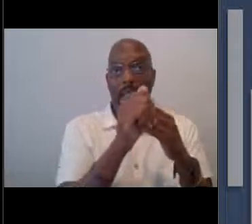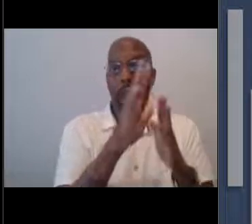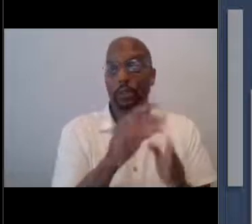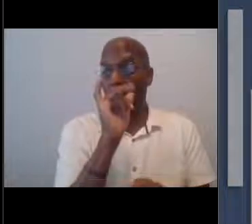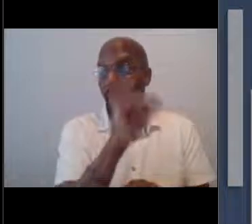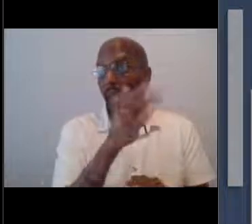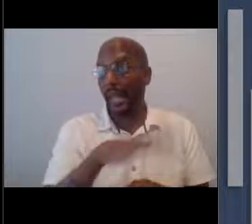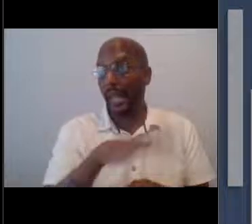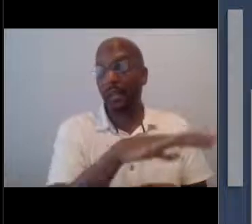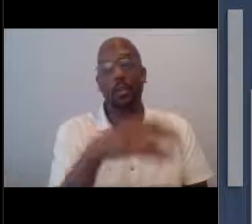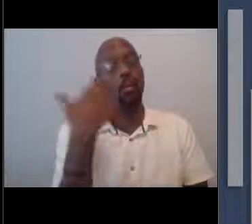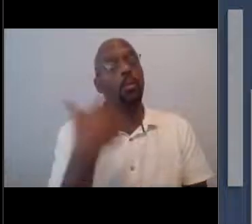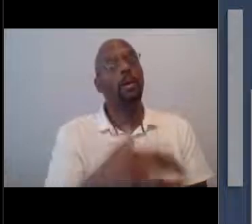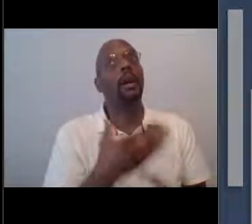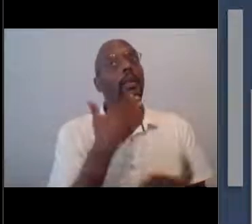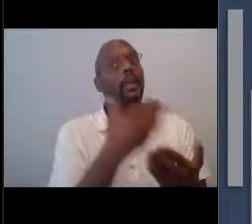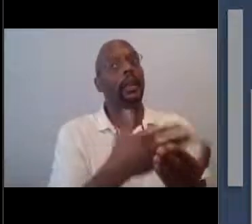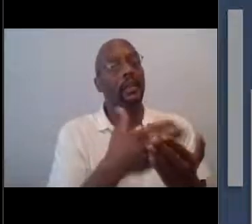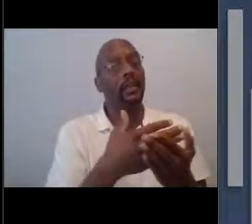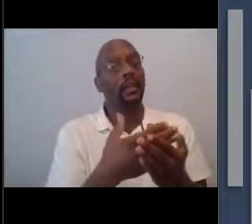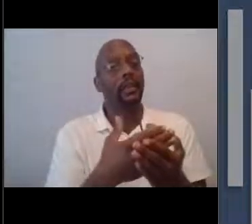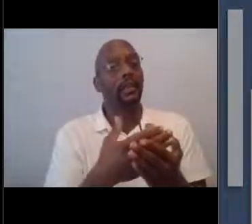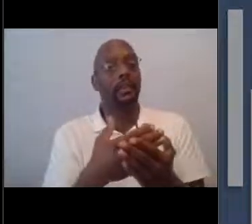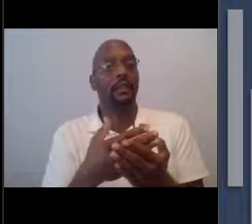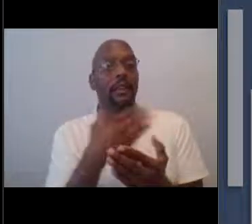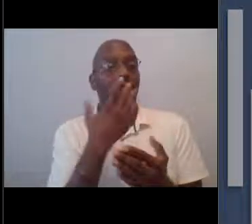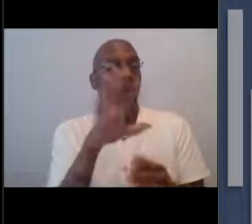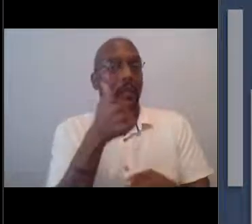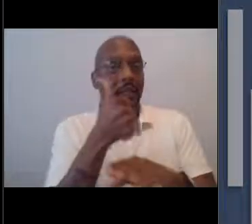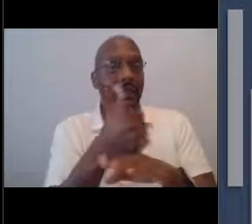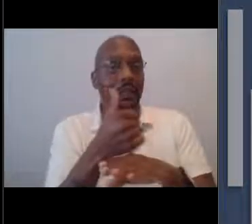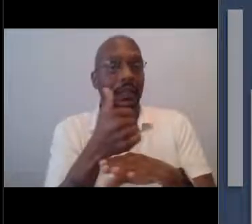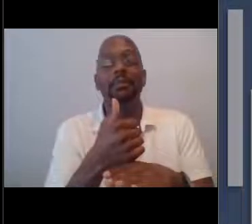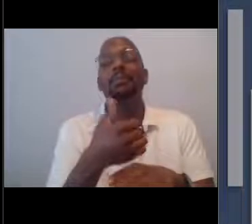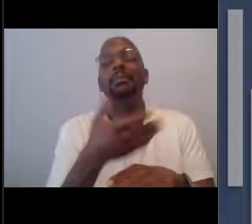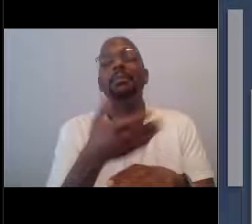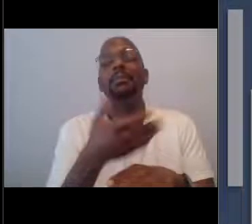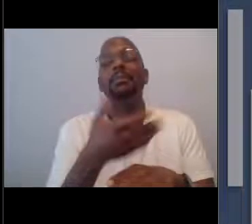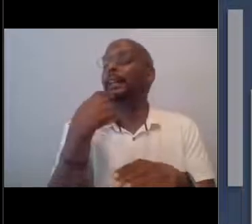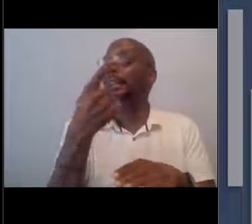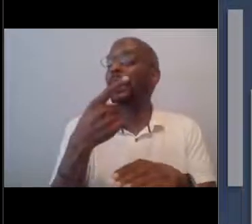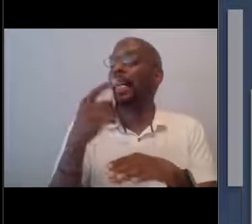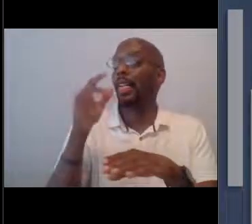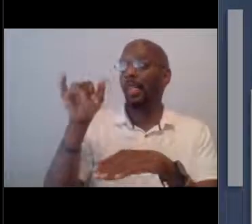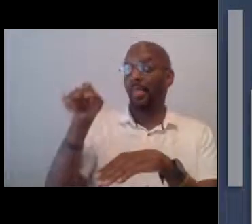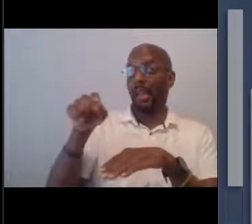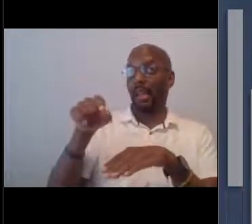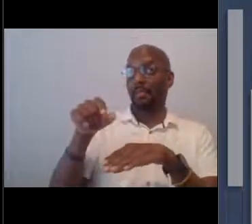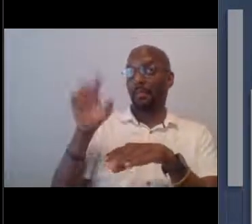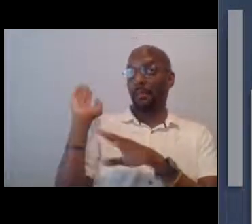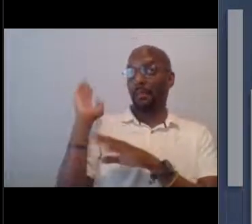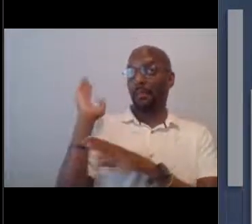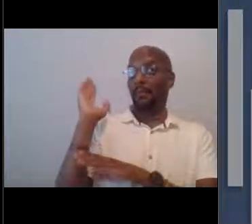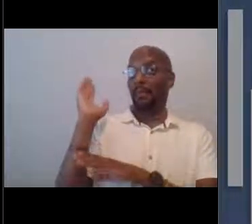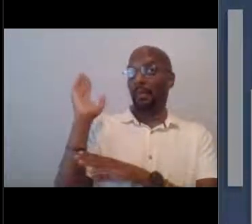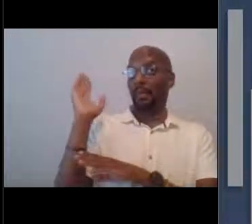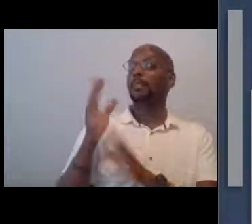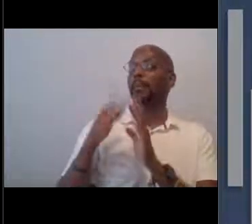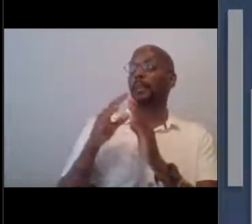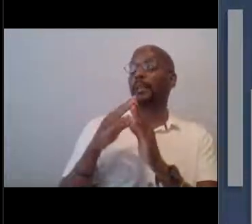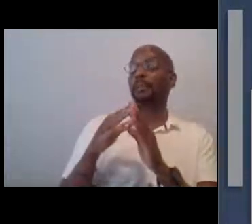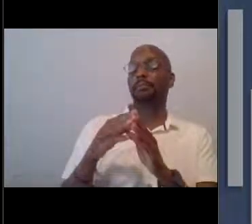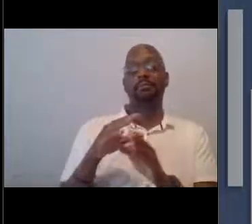region as well, and the organizations. And I made that statement there that sometimes it's organizations